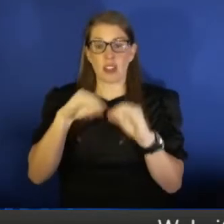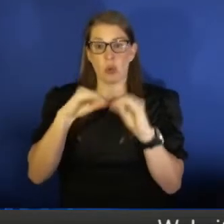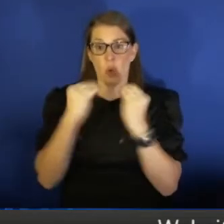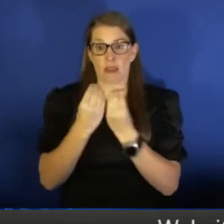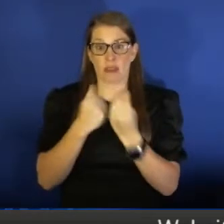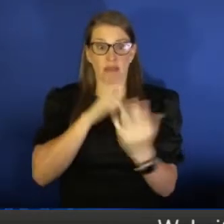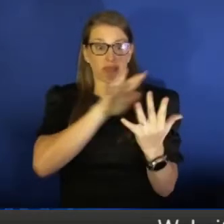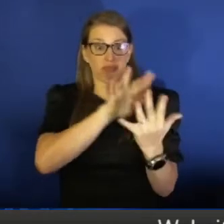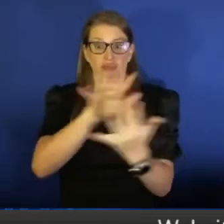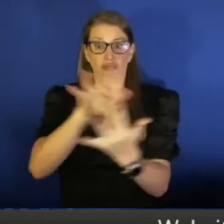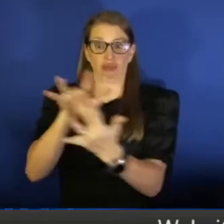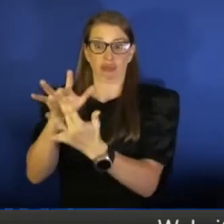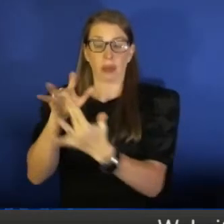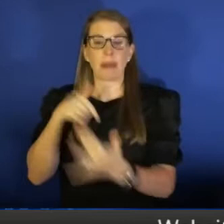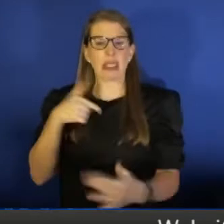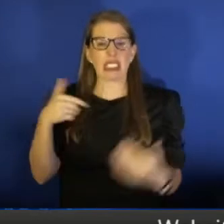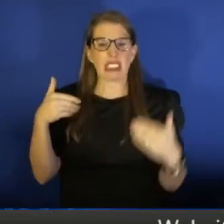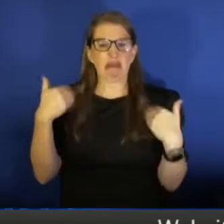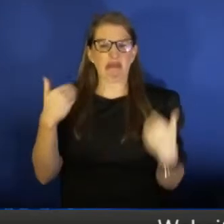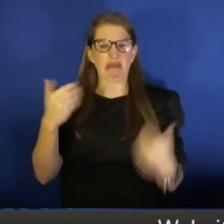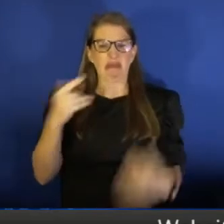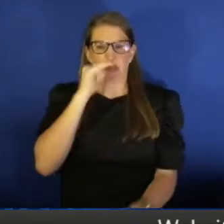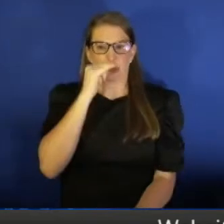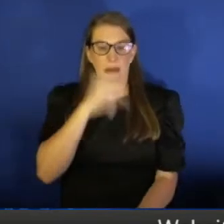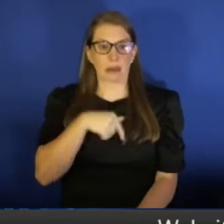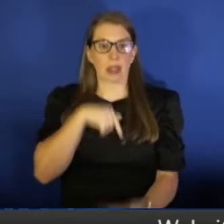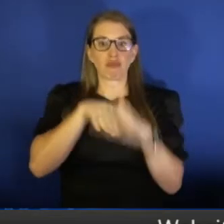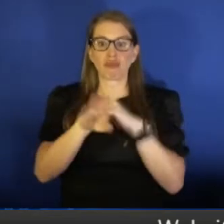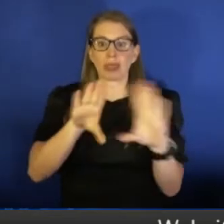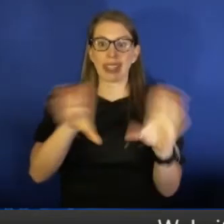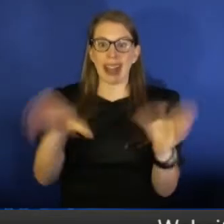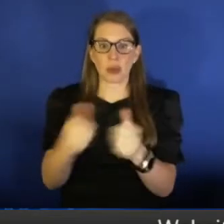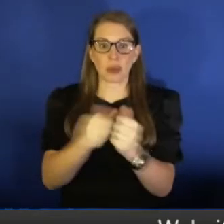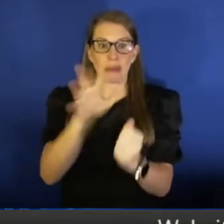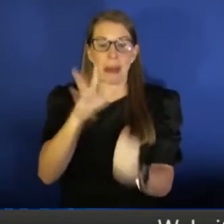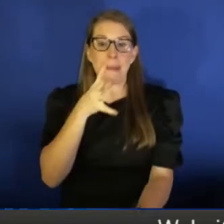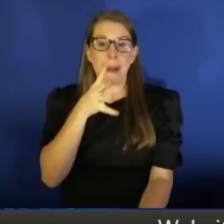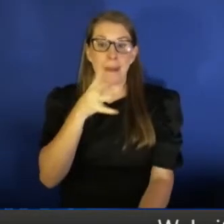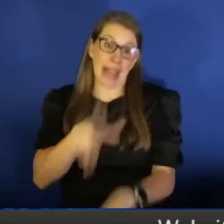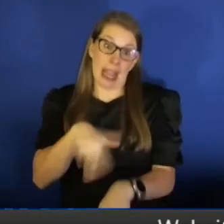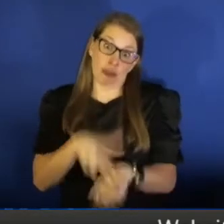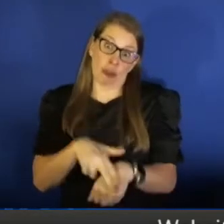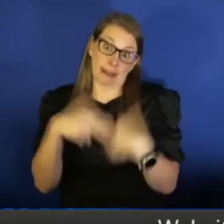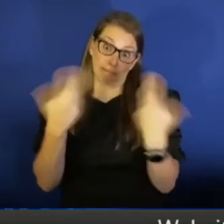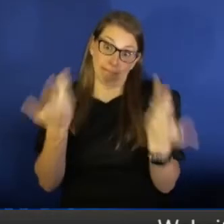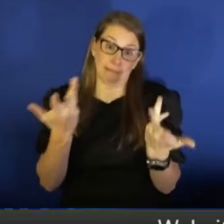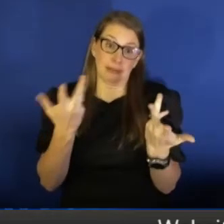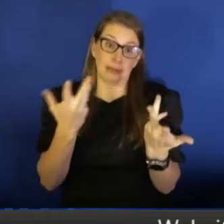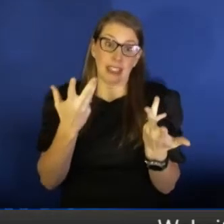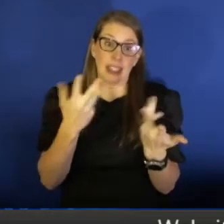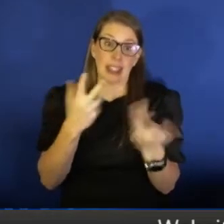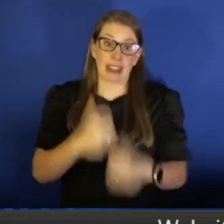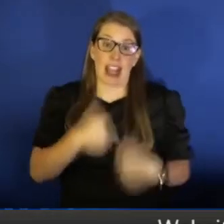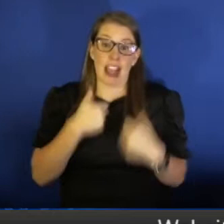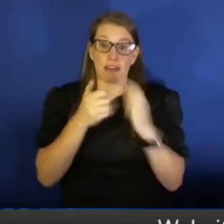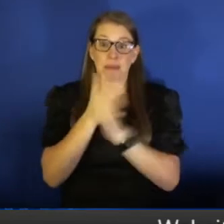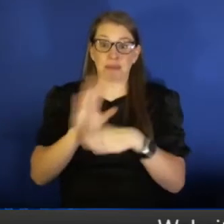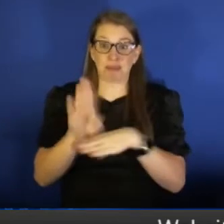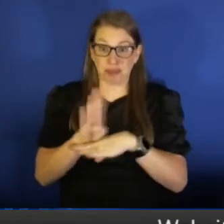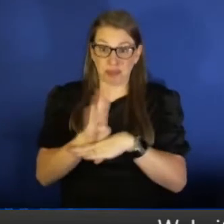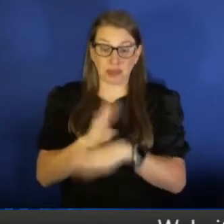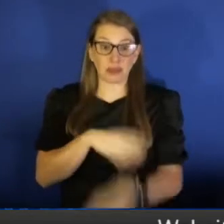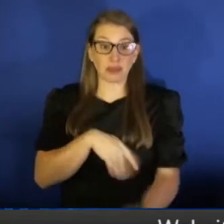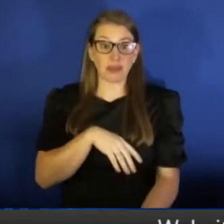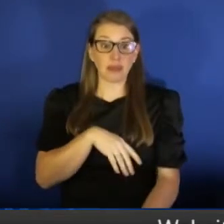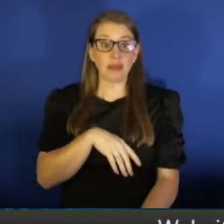was a kid. I'd go in classrooms with my mom. Naturally, life gets busy, and I haven't been able to do as